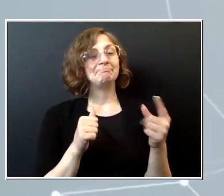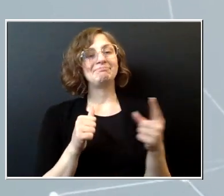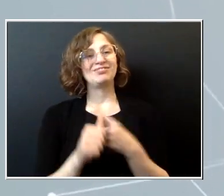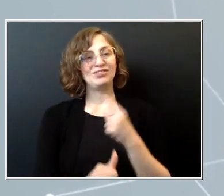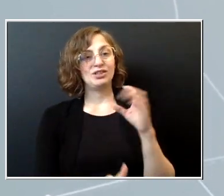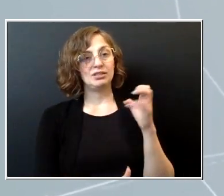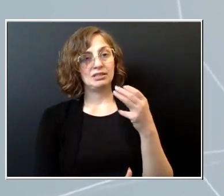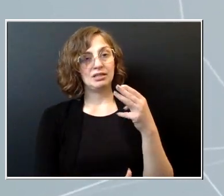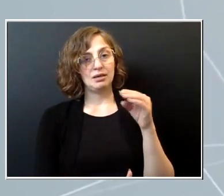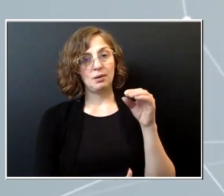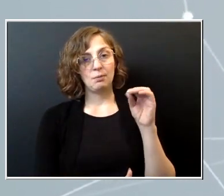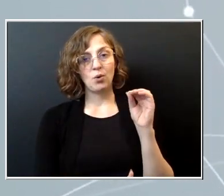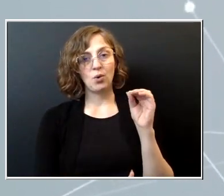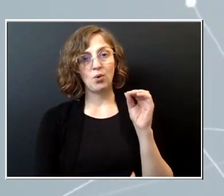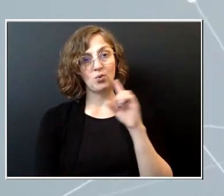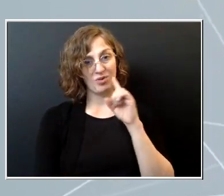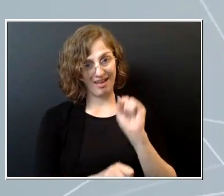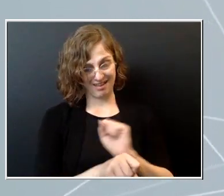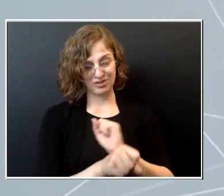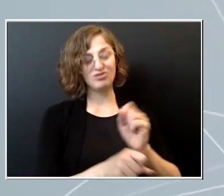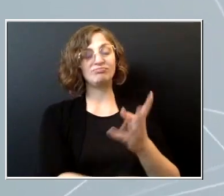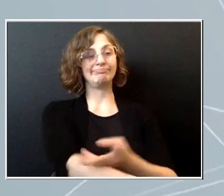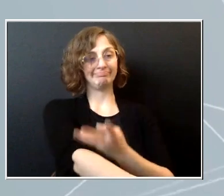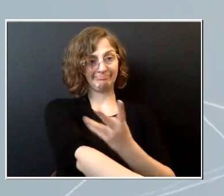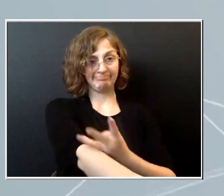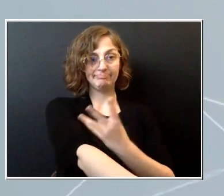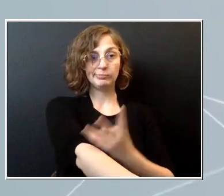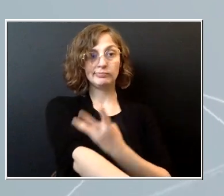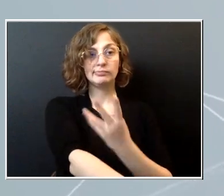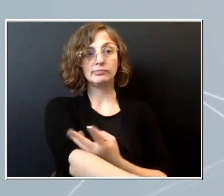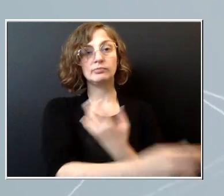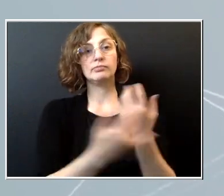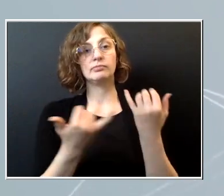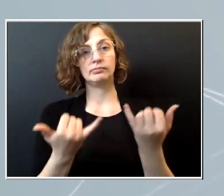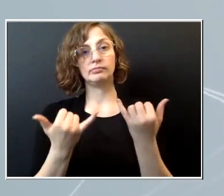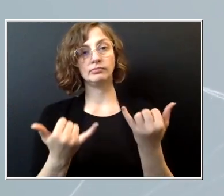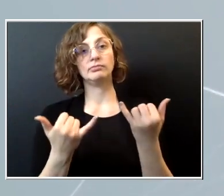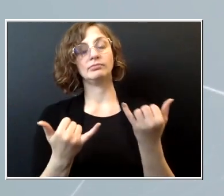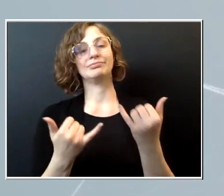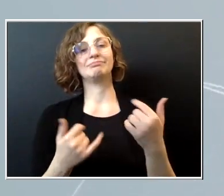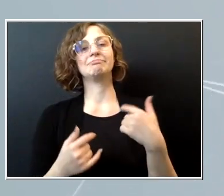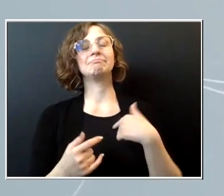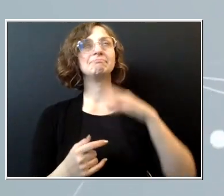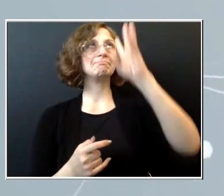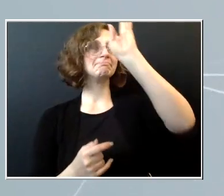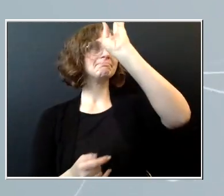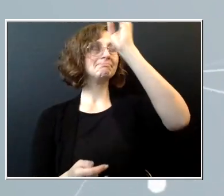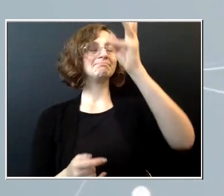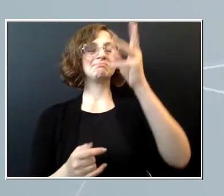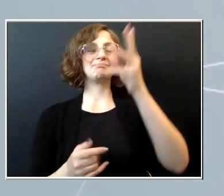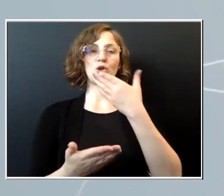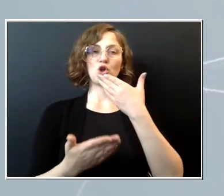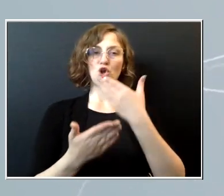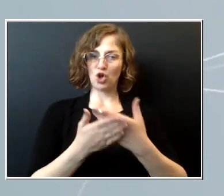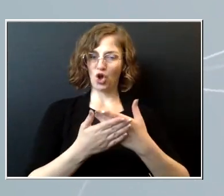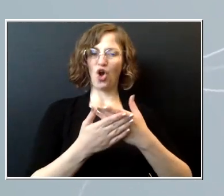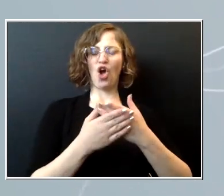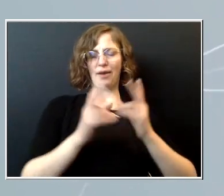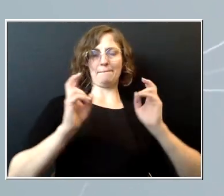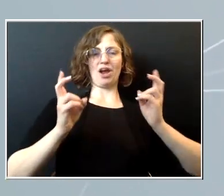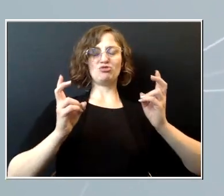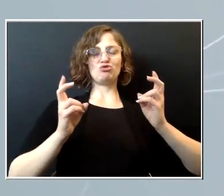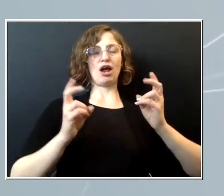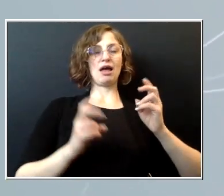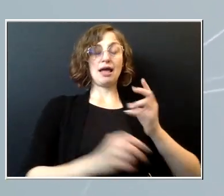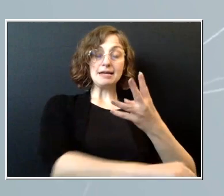getting chemo now. I came up with a helpful mantra, which is the chemo is killing the cells,